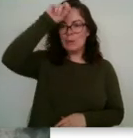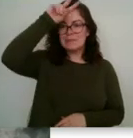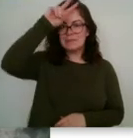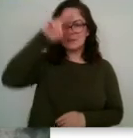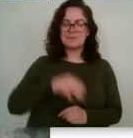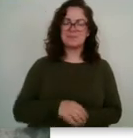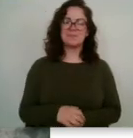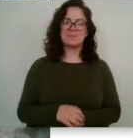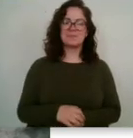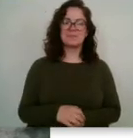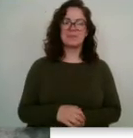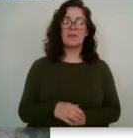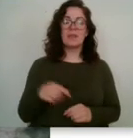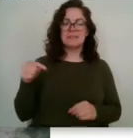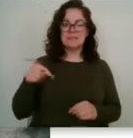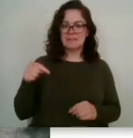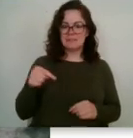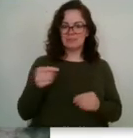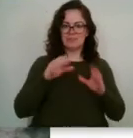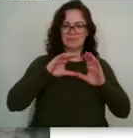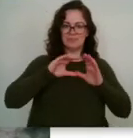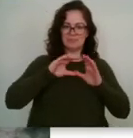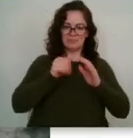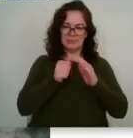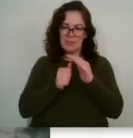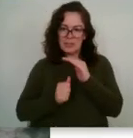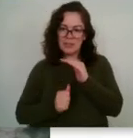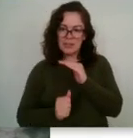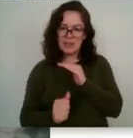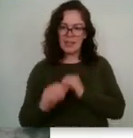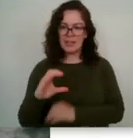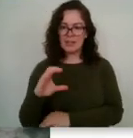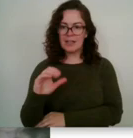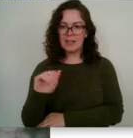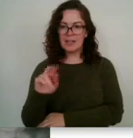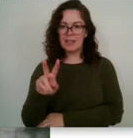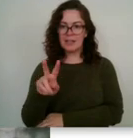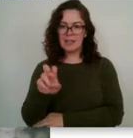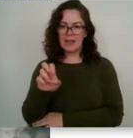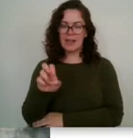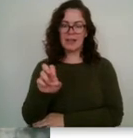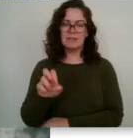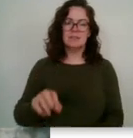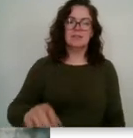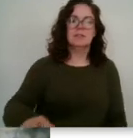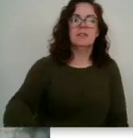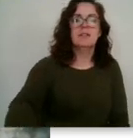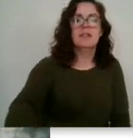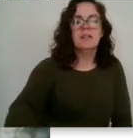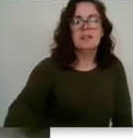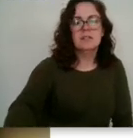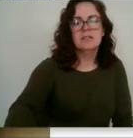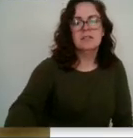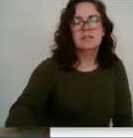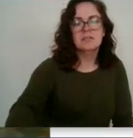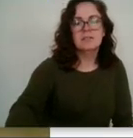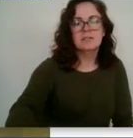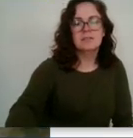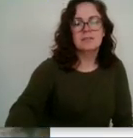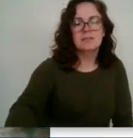Here is a sunken cave in Oregon. It's called Thor's Well. It looks like a bottomless drain in the Pacific